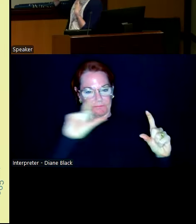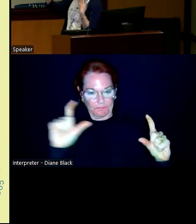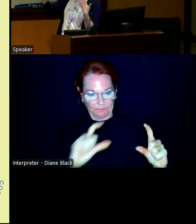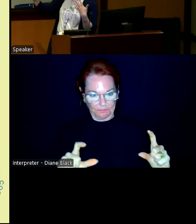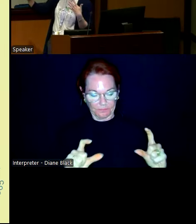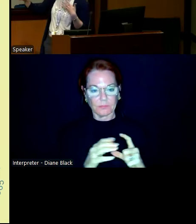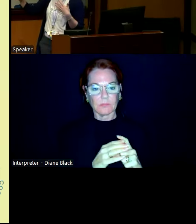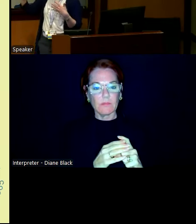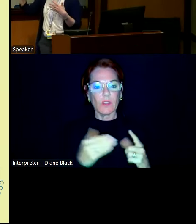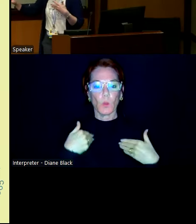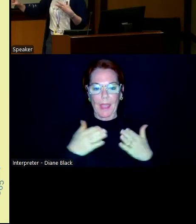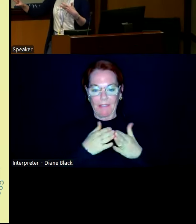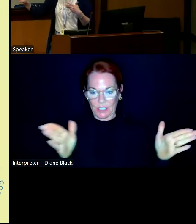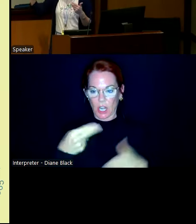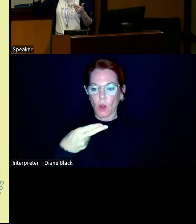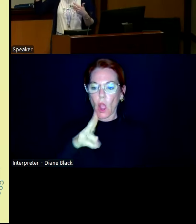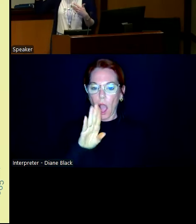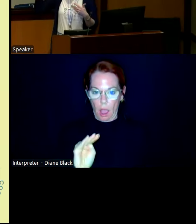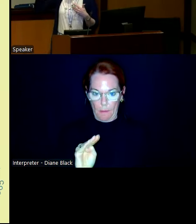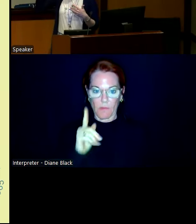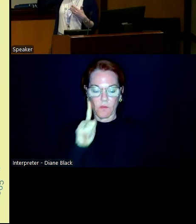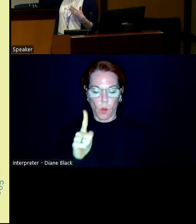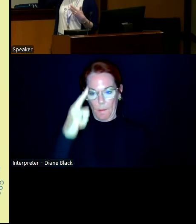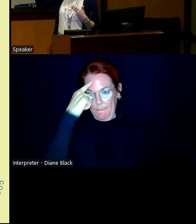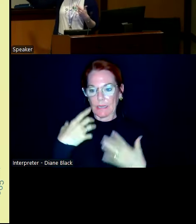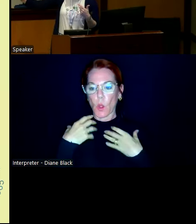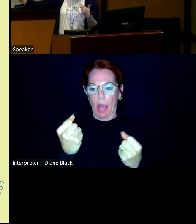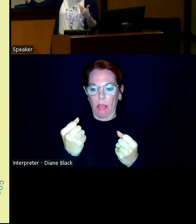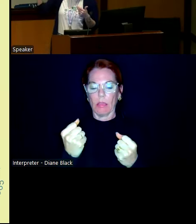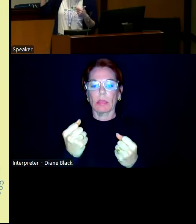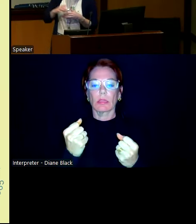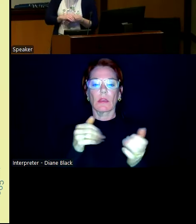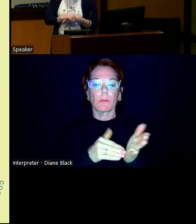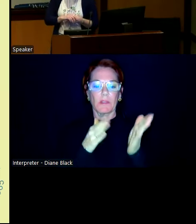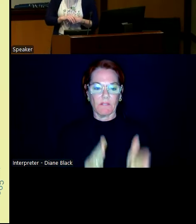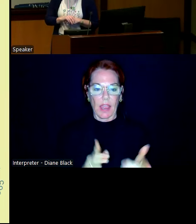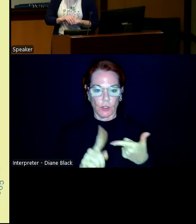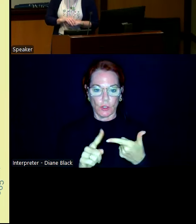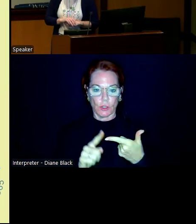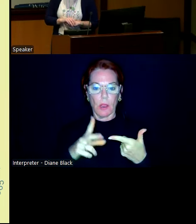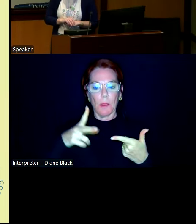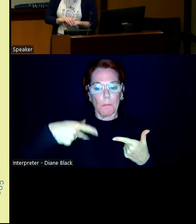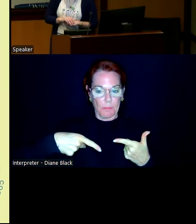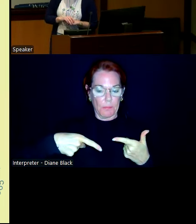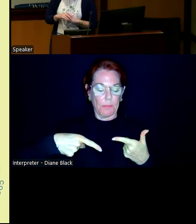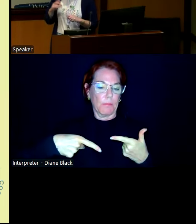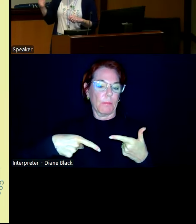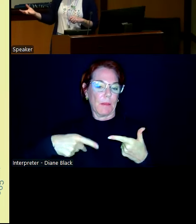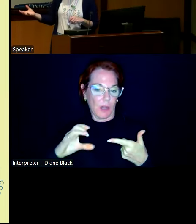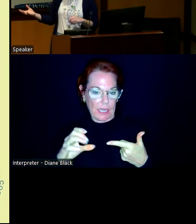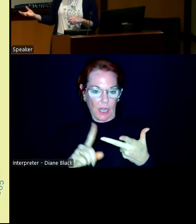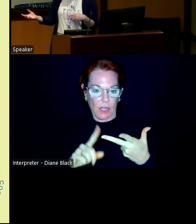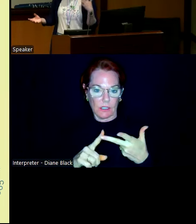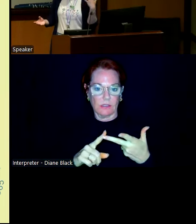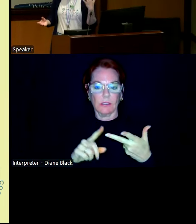So we have a general hub of mental health providers, primary care providers at Manhattan Square Family Medicine. We have an